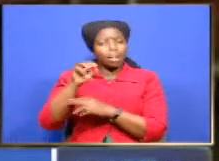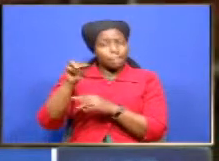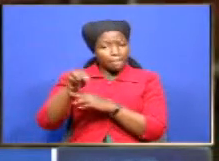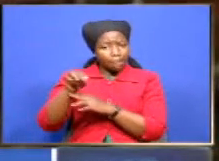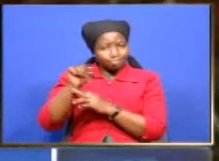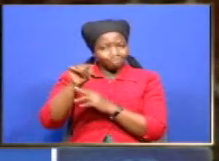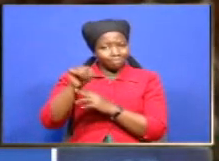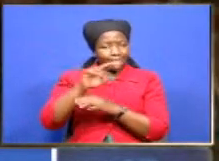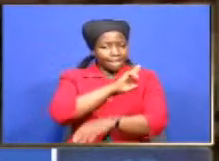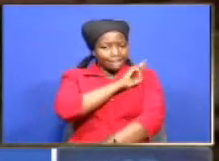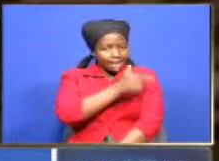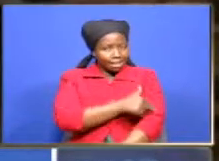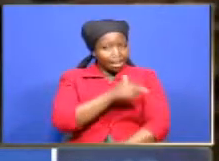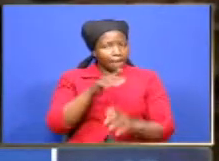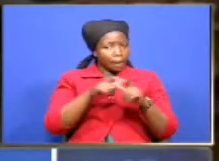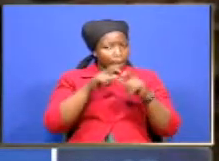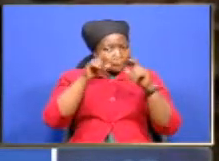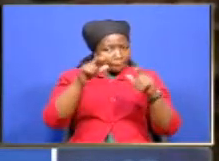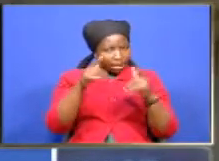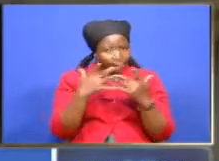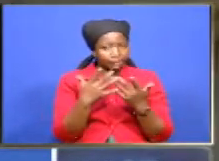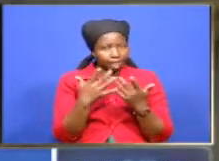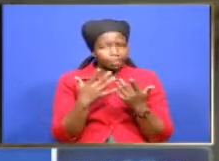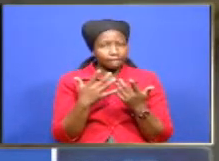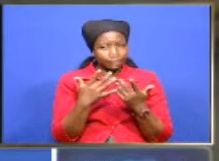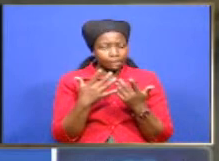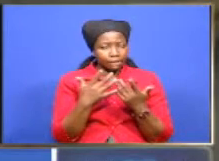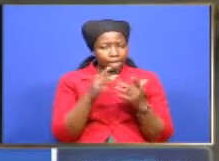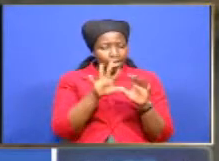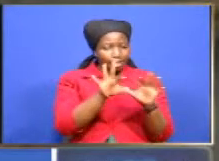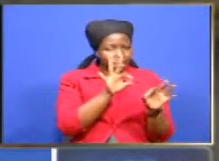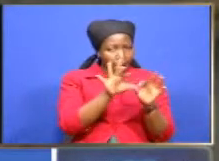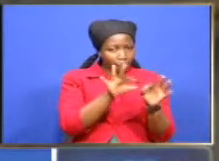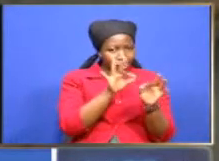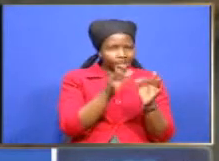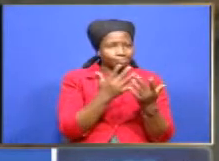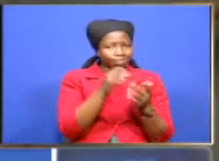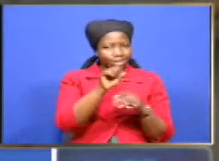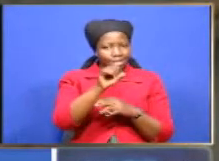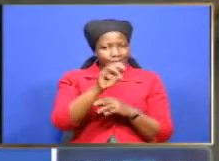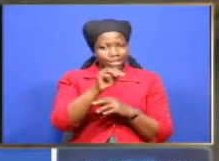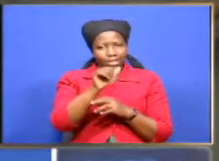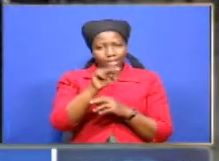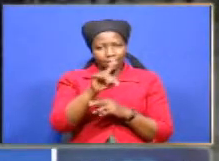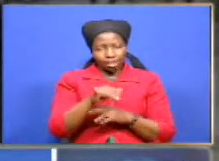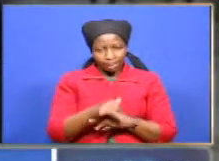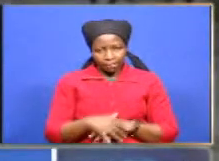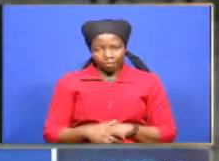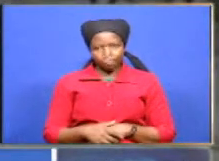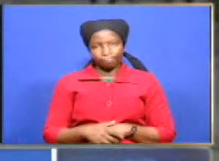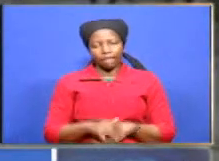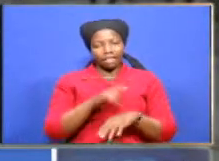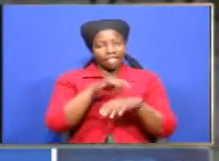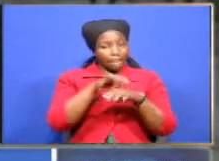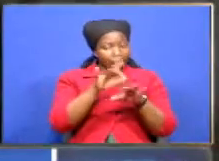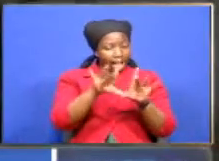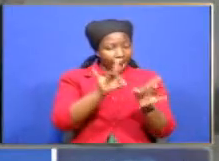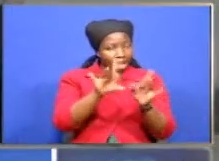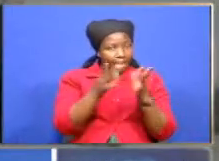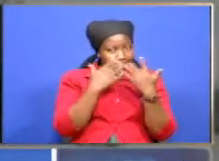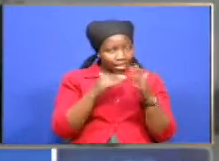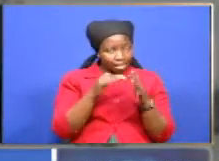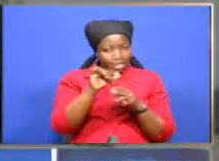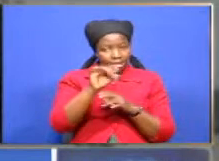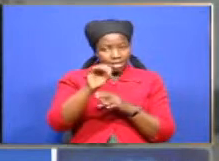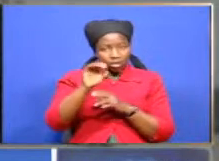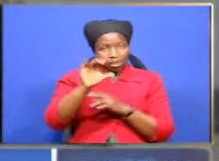regional multi-client, multi-beam and seafloor sampling study. Upon completion of analysis, geochemical